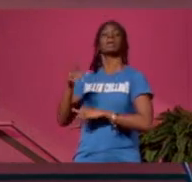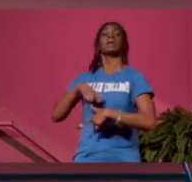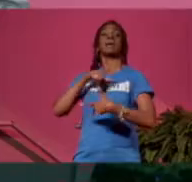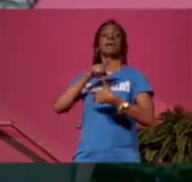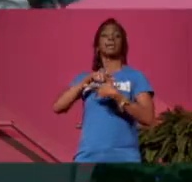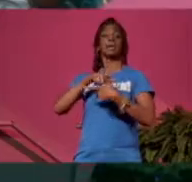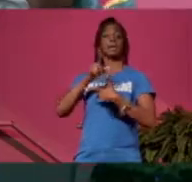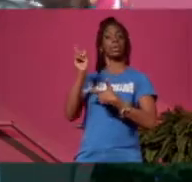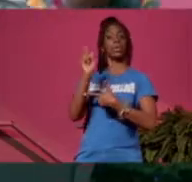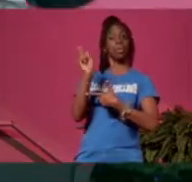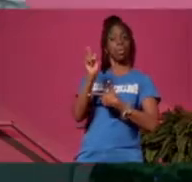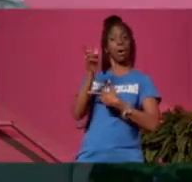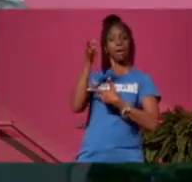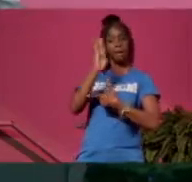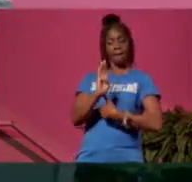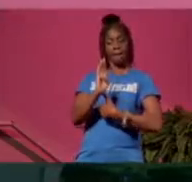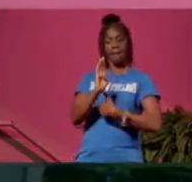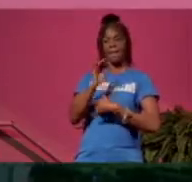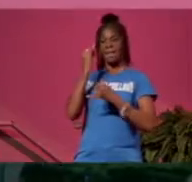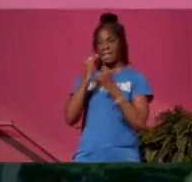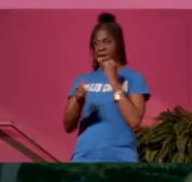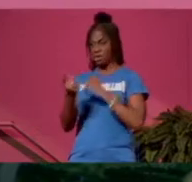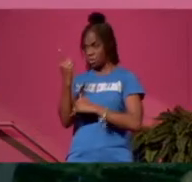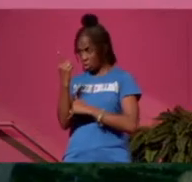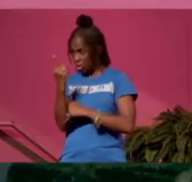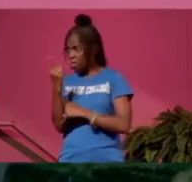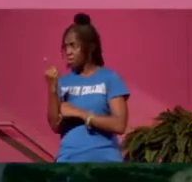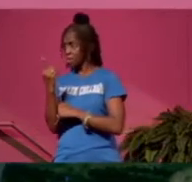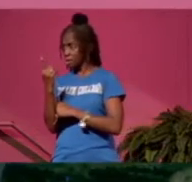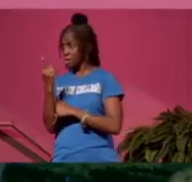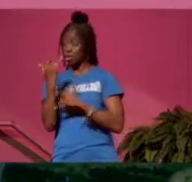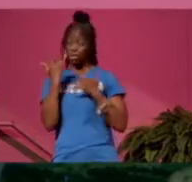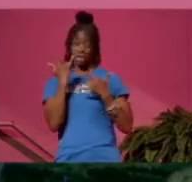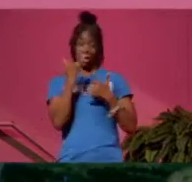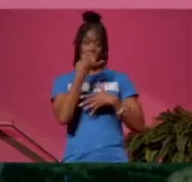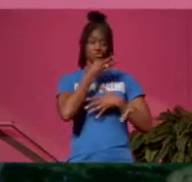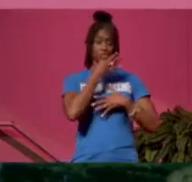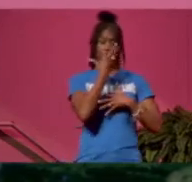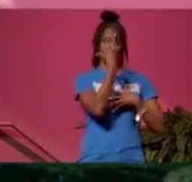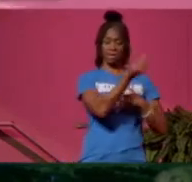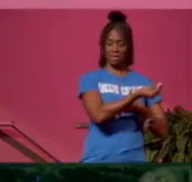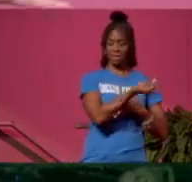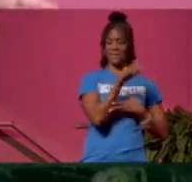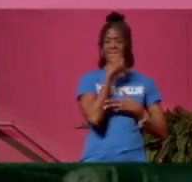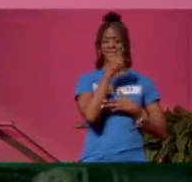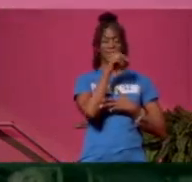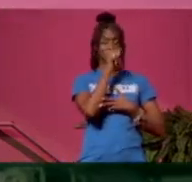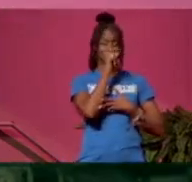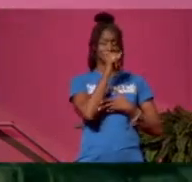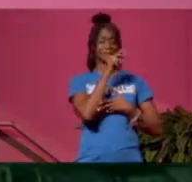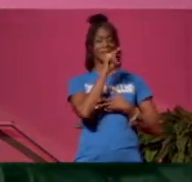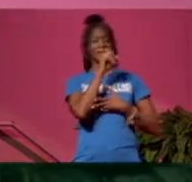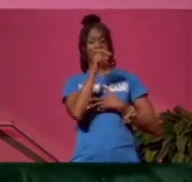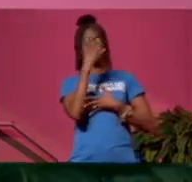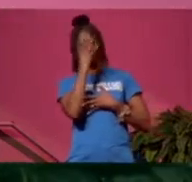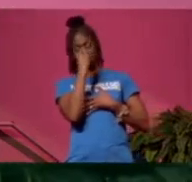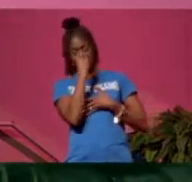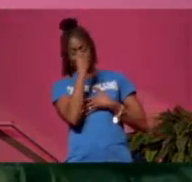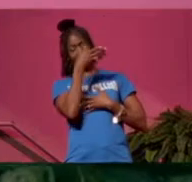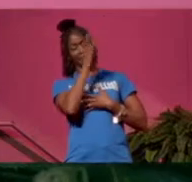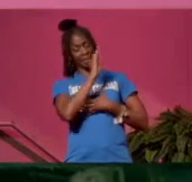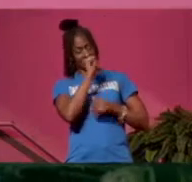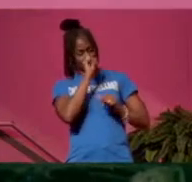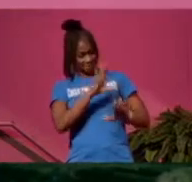done leaving y'all alone. Gonna go home, eat some chicken, take a nap. God bless you.